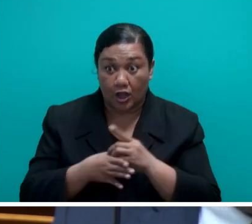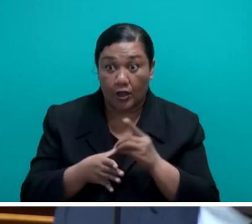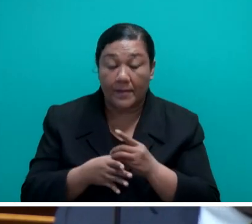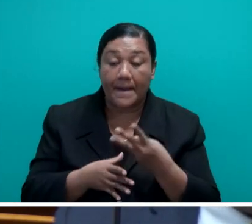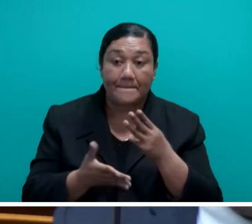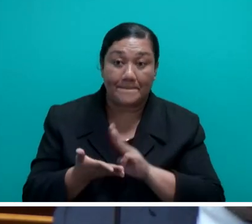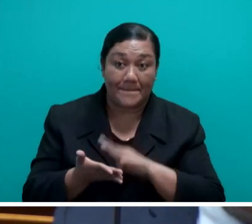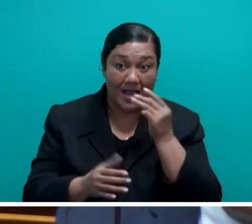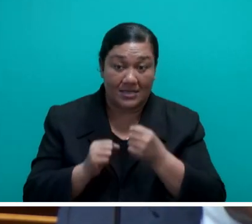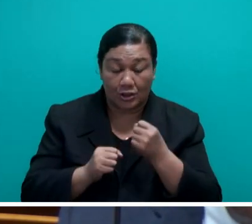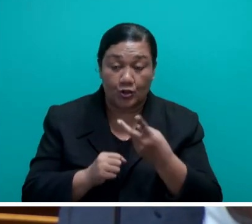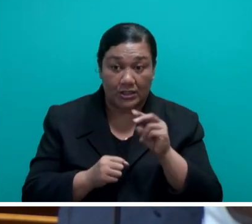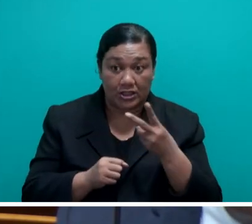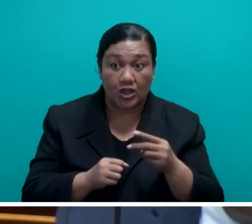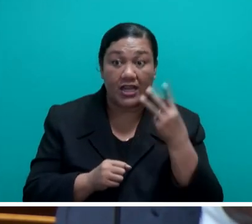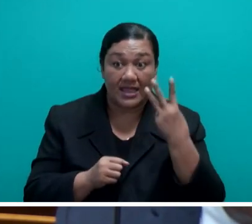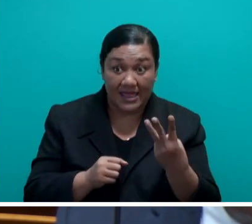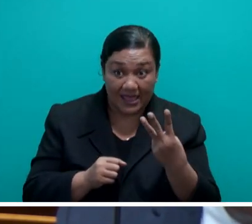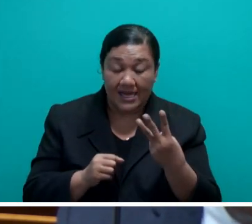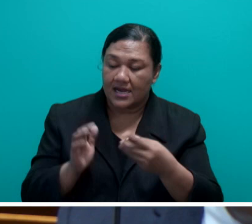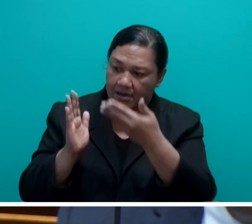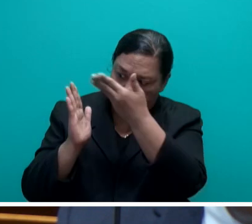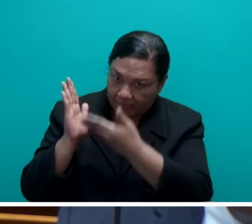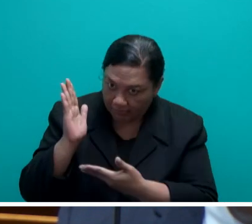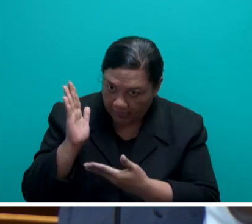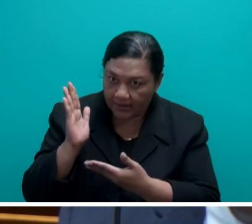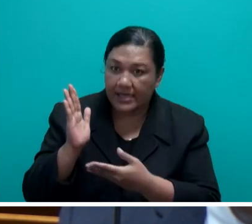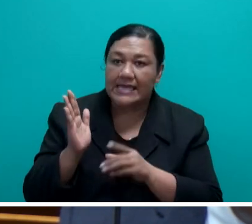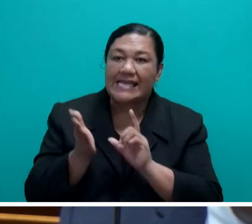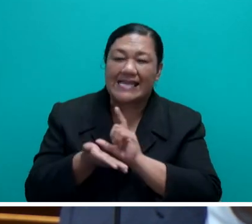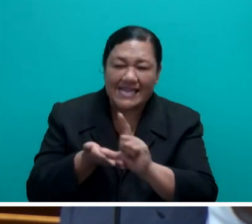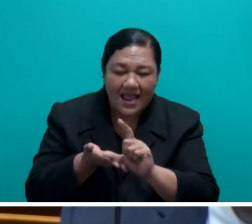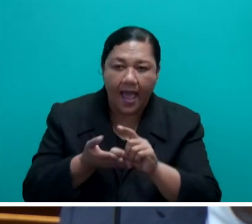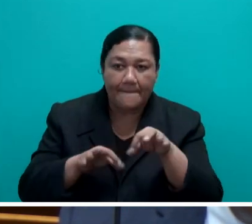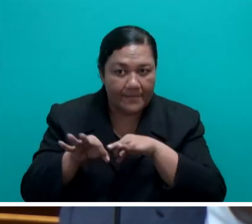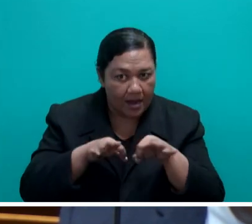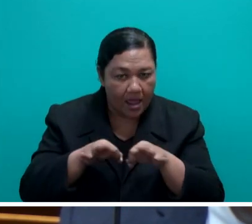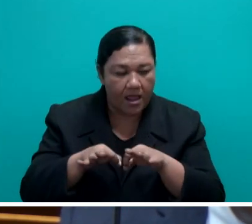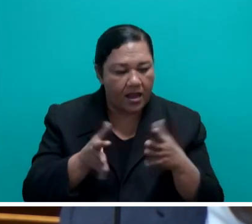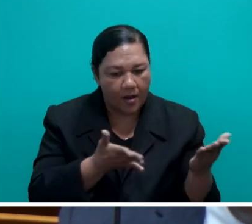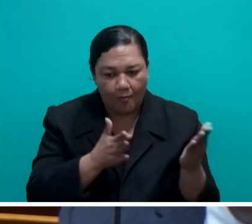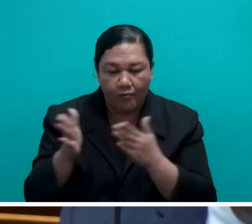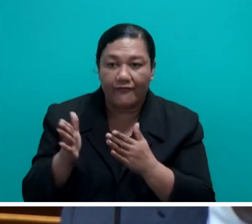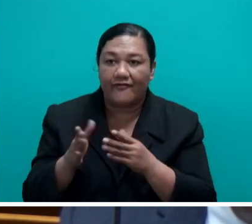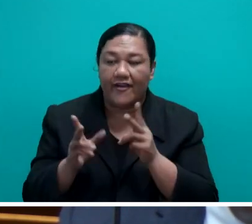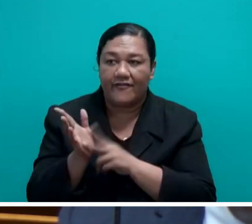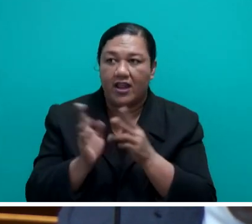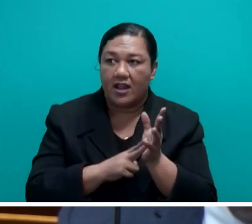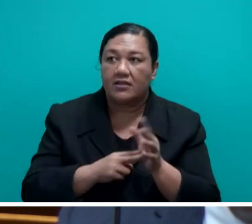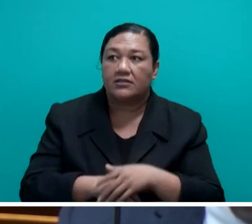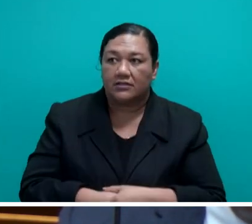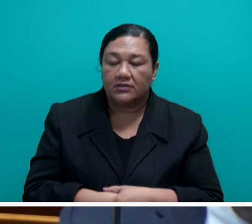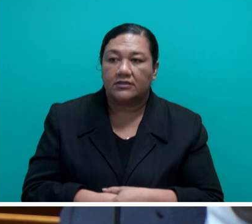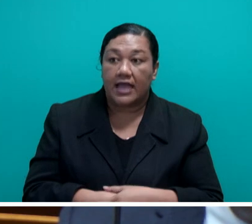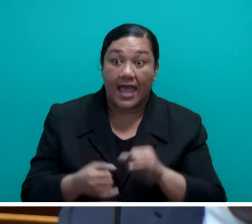2023, sets out a clear process for the assessment of communities for planned relocation. The SOP has embedded